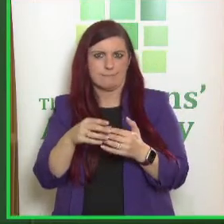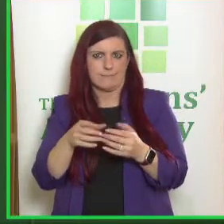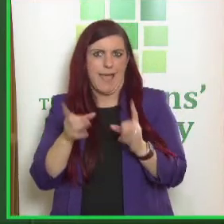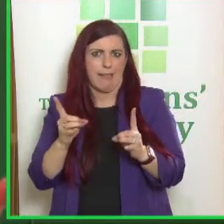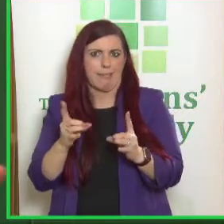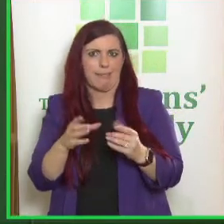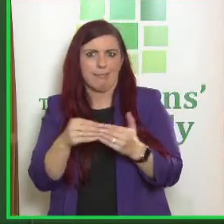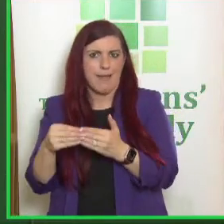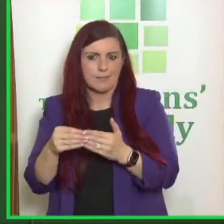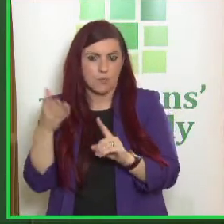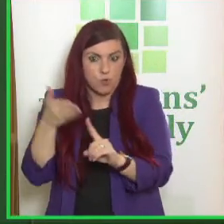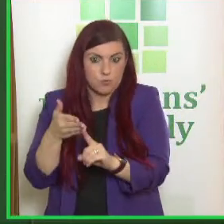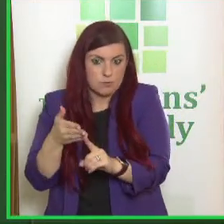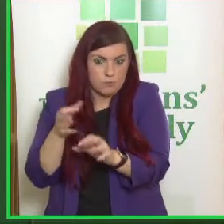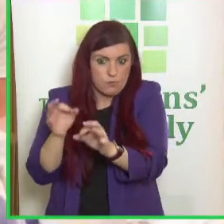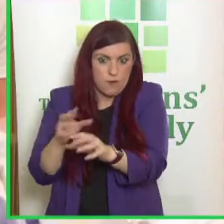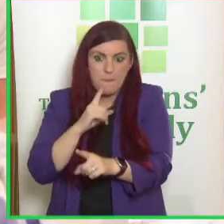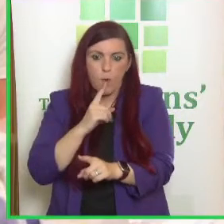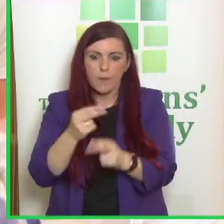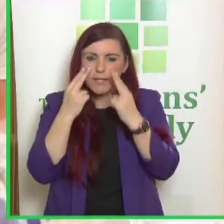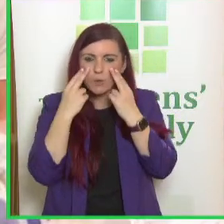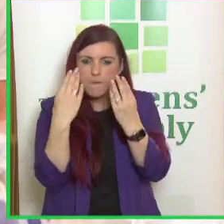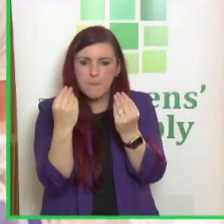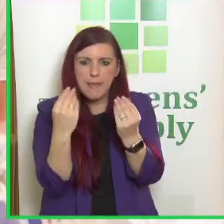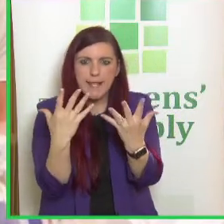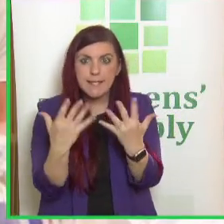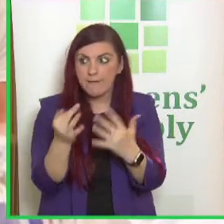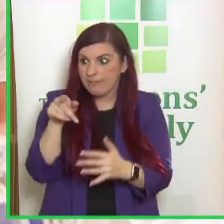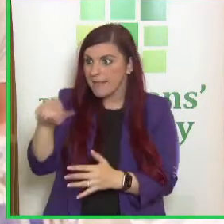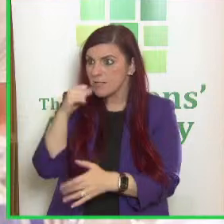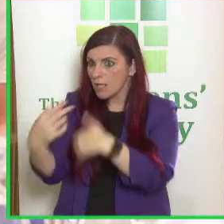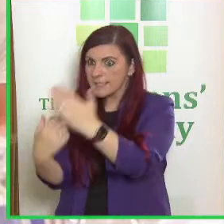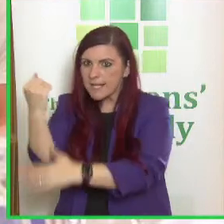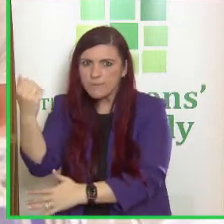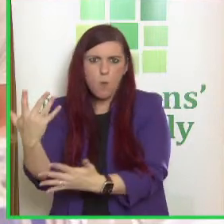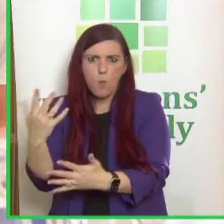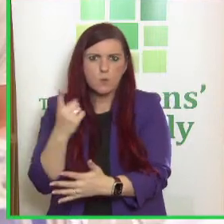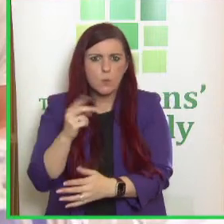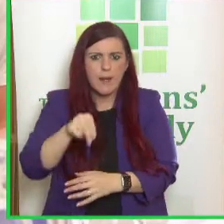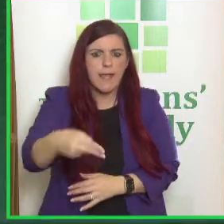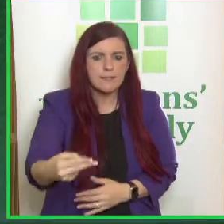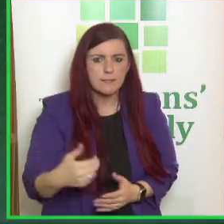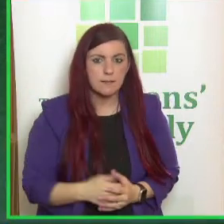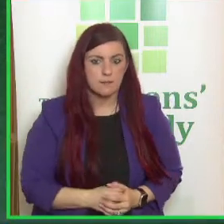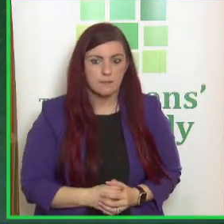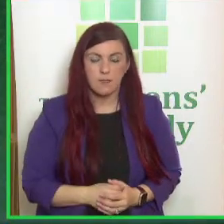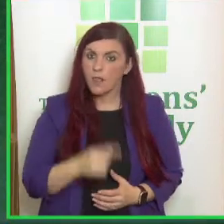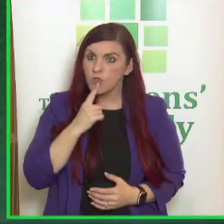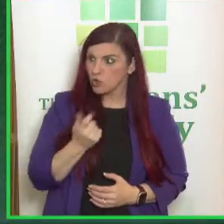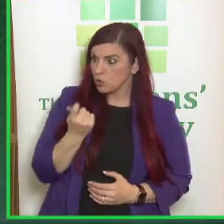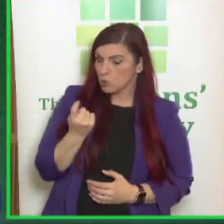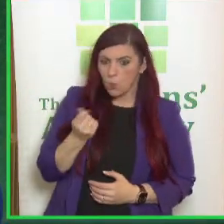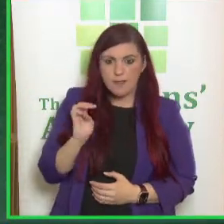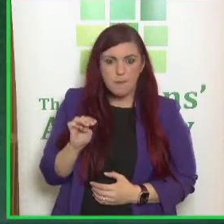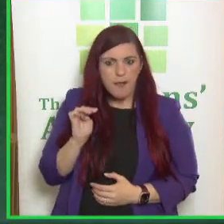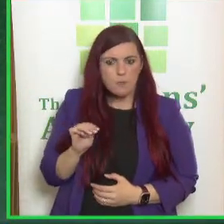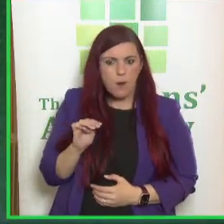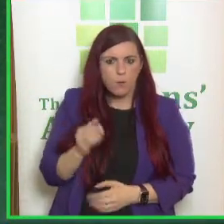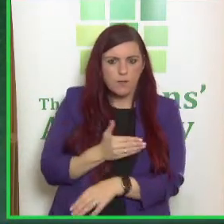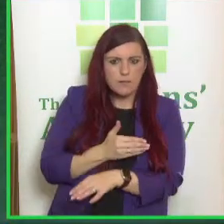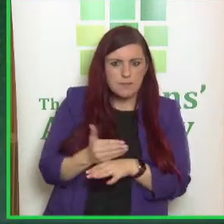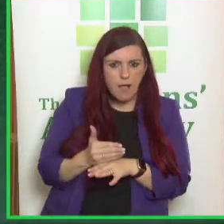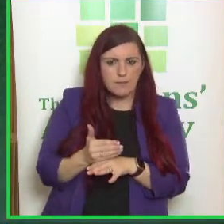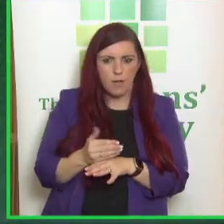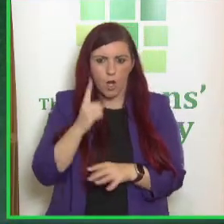but there needs to be something when that doesn't work. And the sooner we get stuck into accommodating